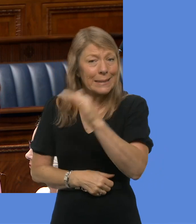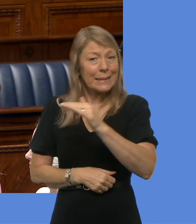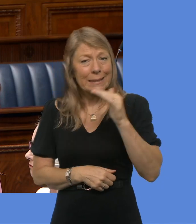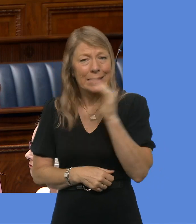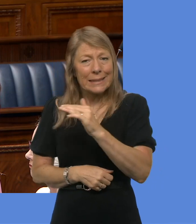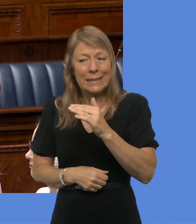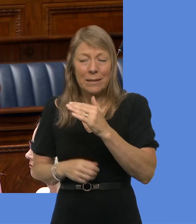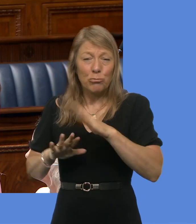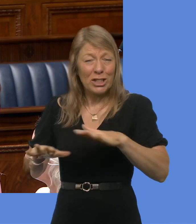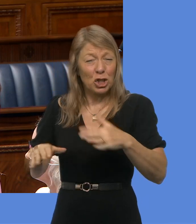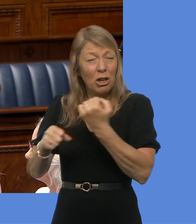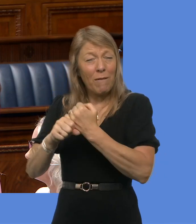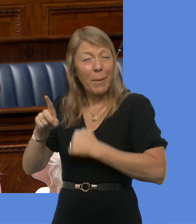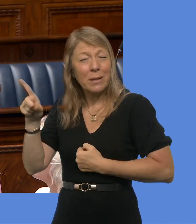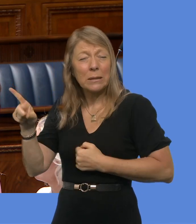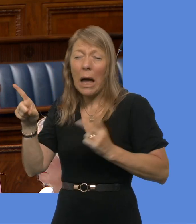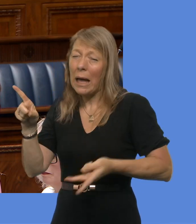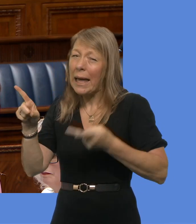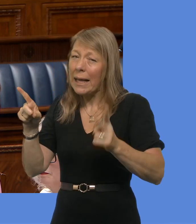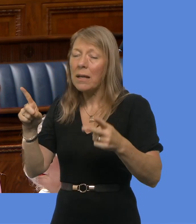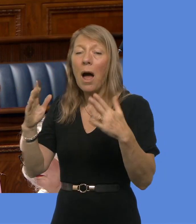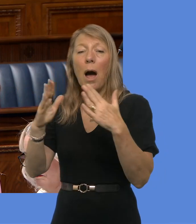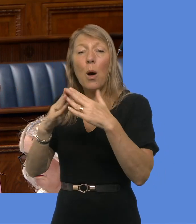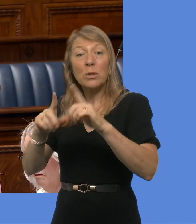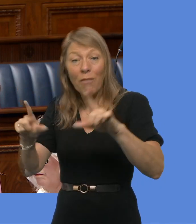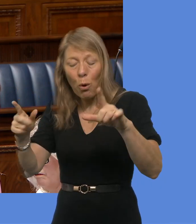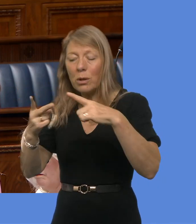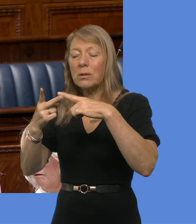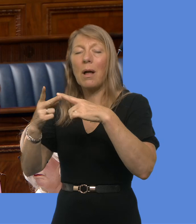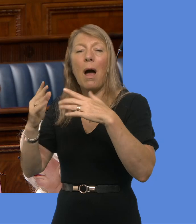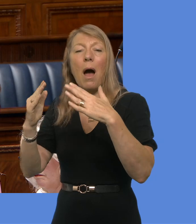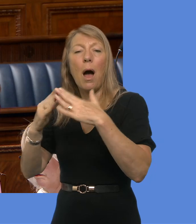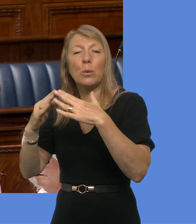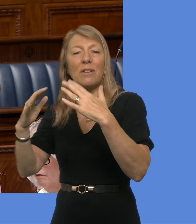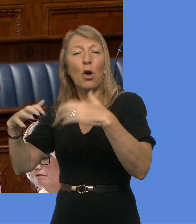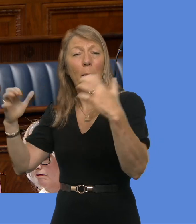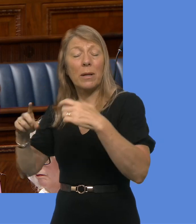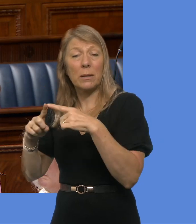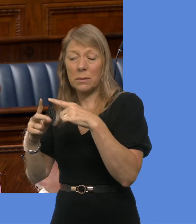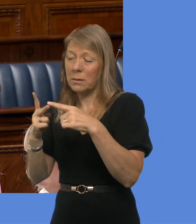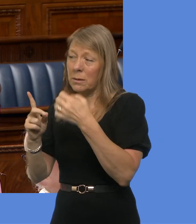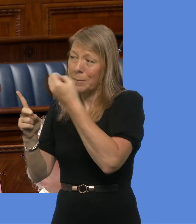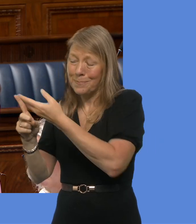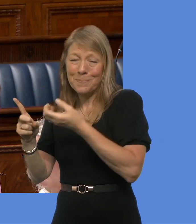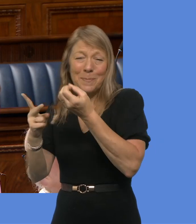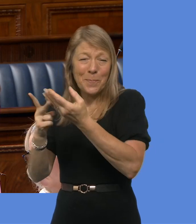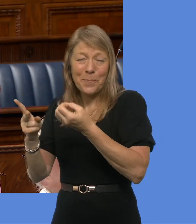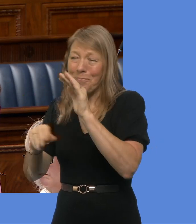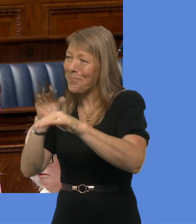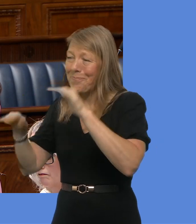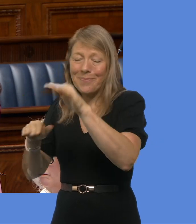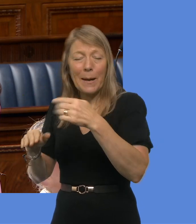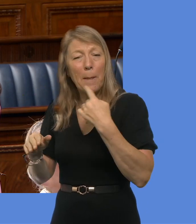Commons, of concerns in terms of the scope of Article 2 of Windsor Framework and the no diminution of rights